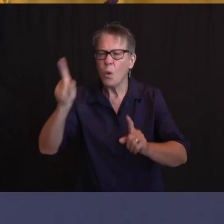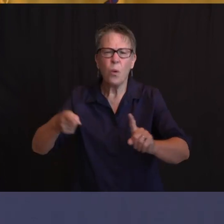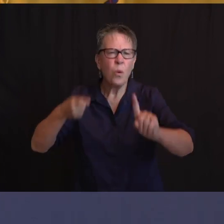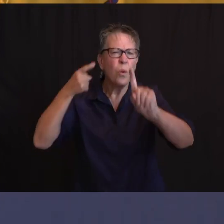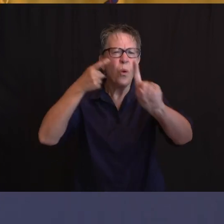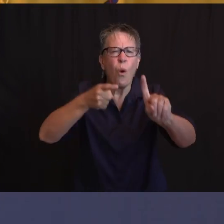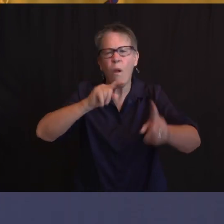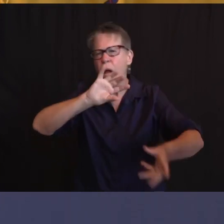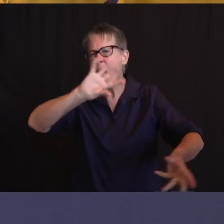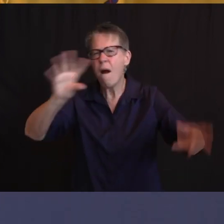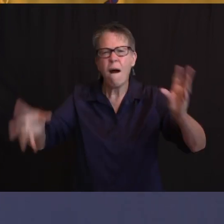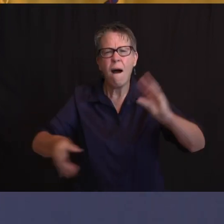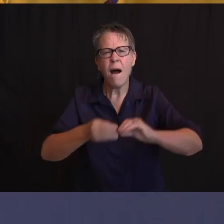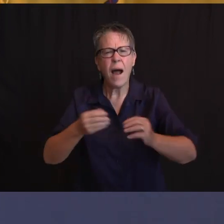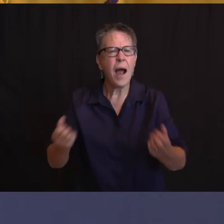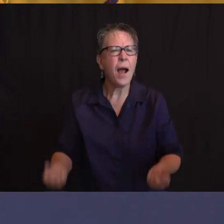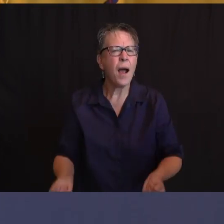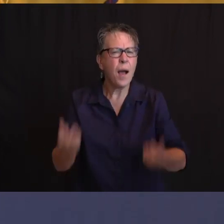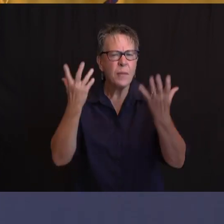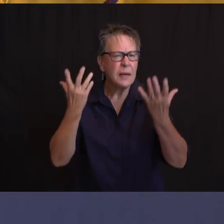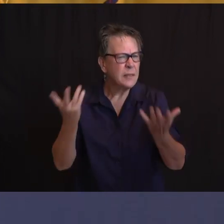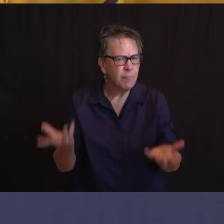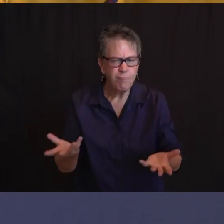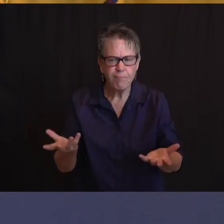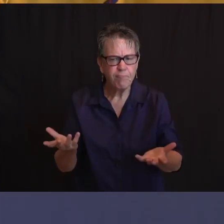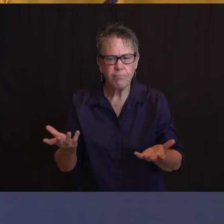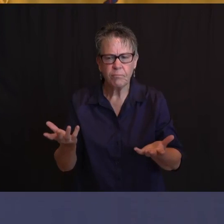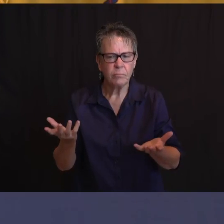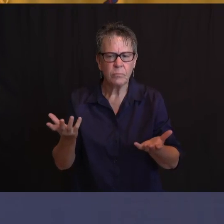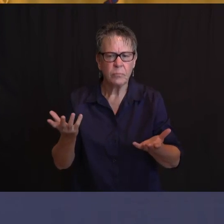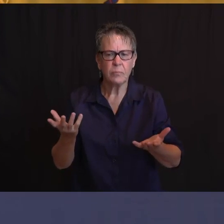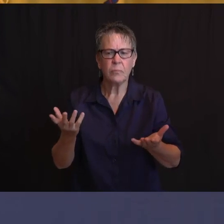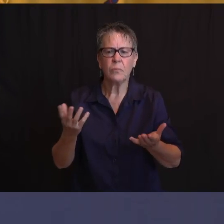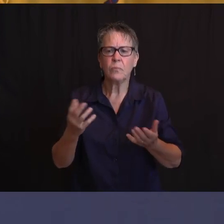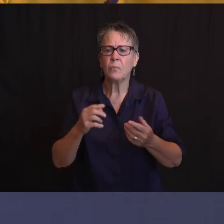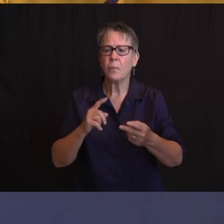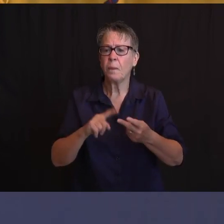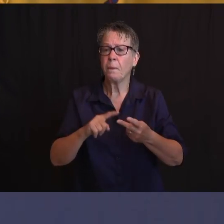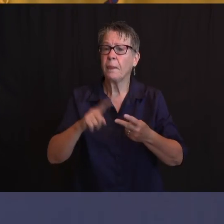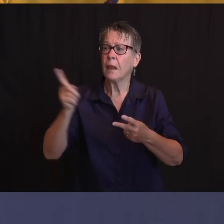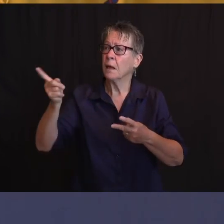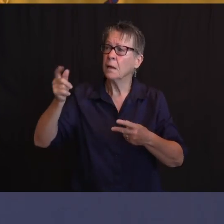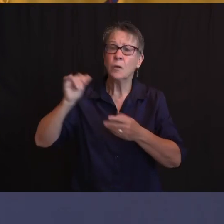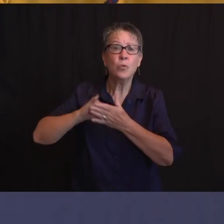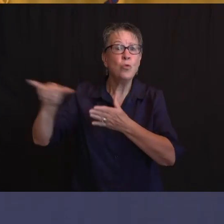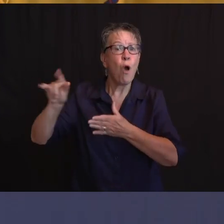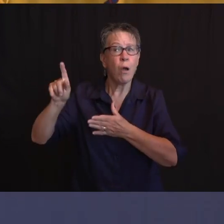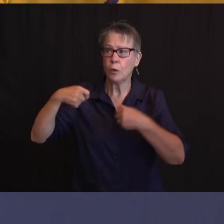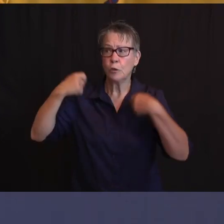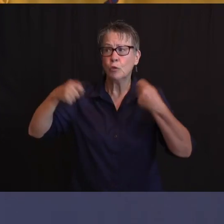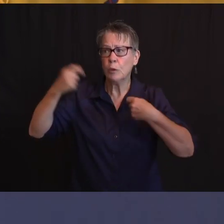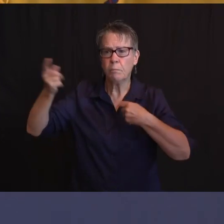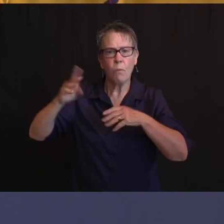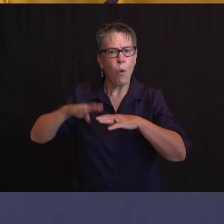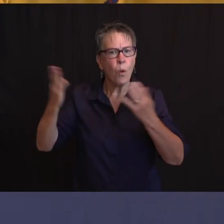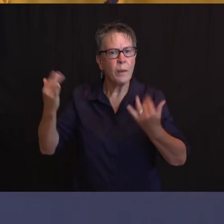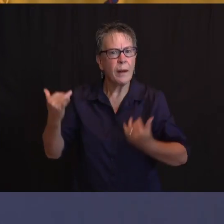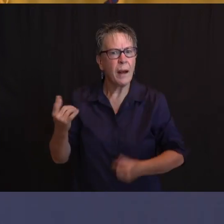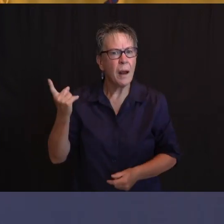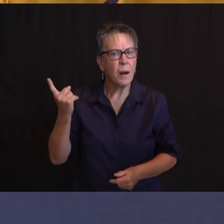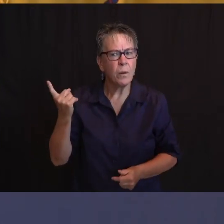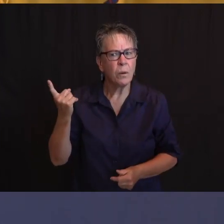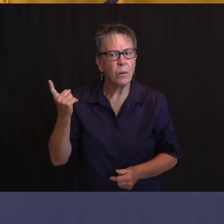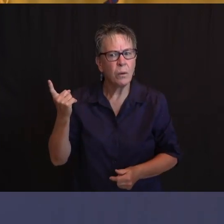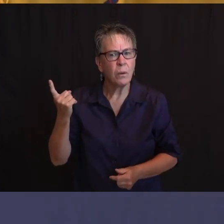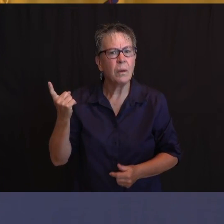gyms earlier, I know that New York is going to open gyms next week. How are you going to monitor them, and what do you need to see from New York to